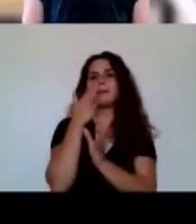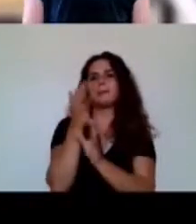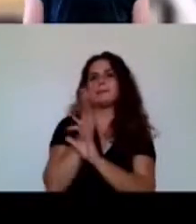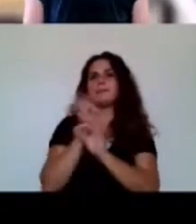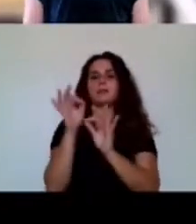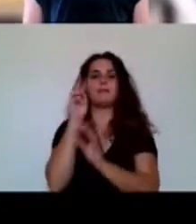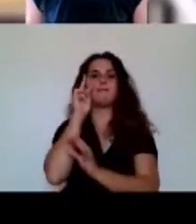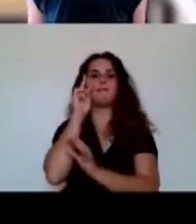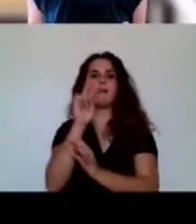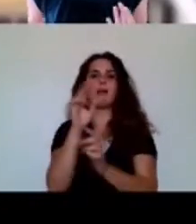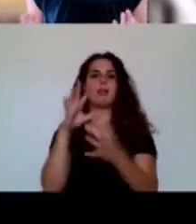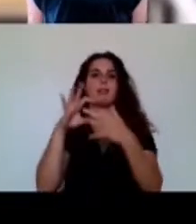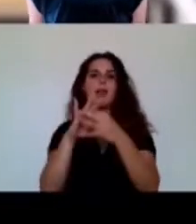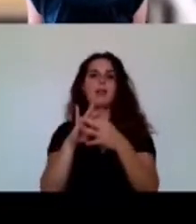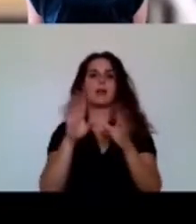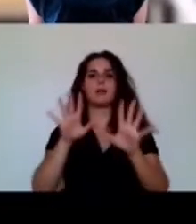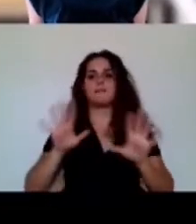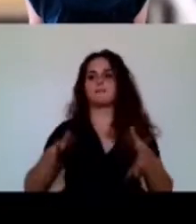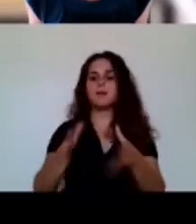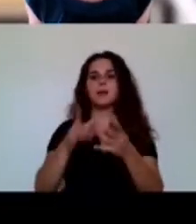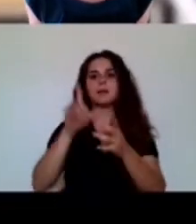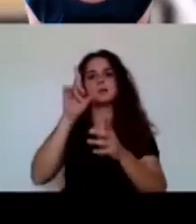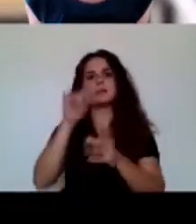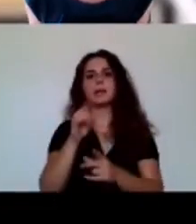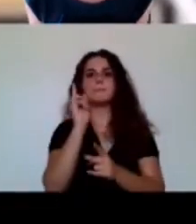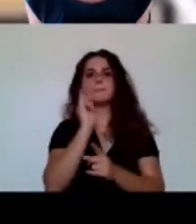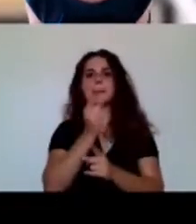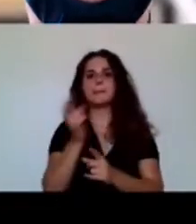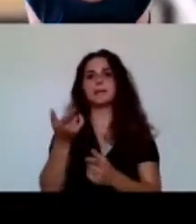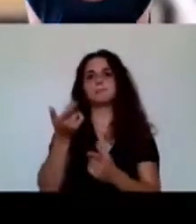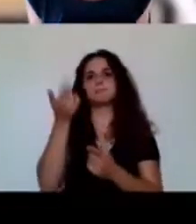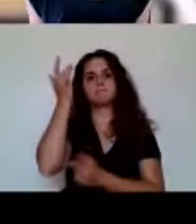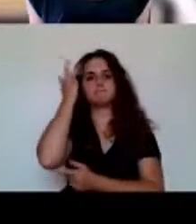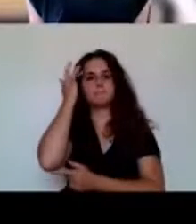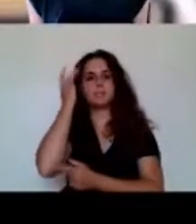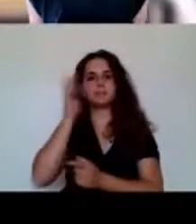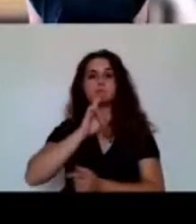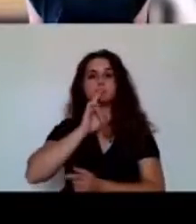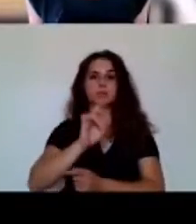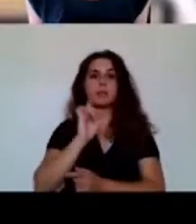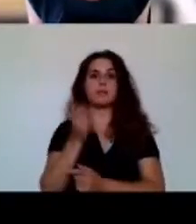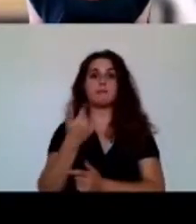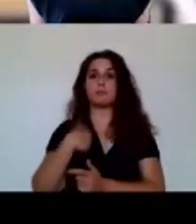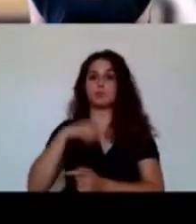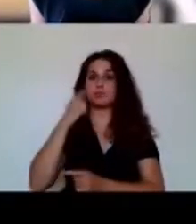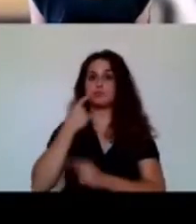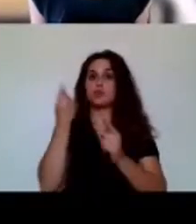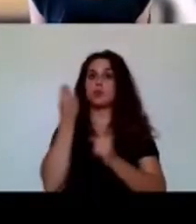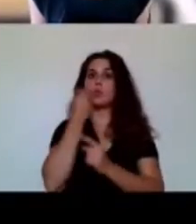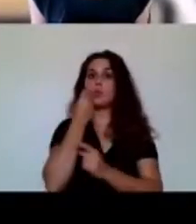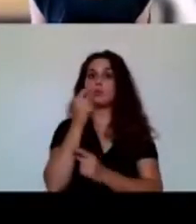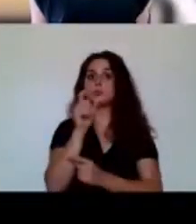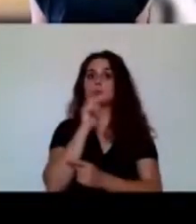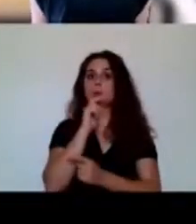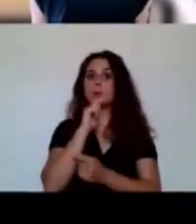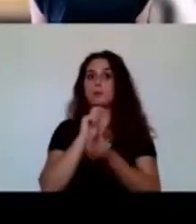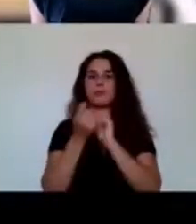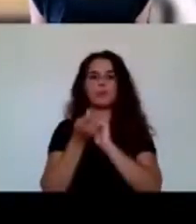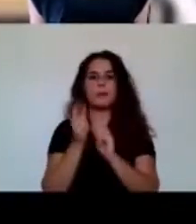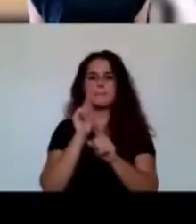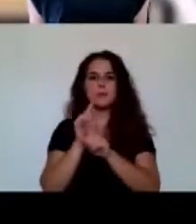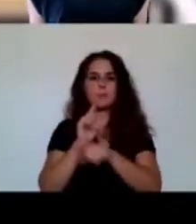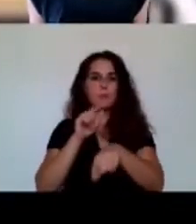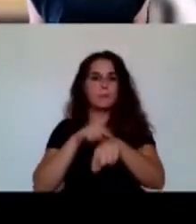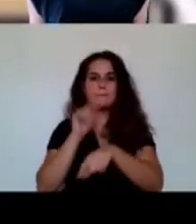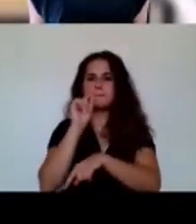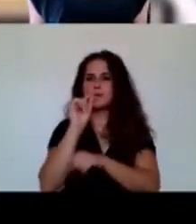mapping between our sensory inputs and the motor commands that we need to make in response. But I showed you how that can change even after just a few